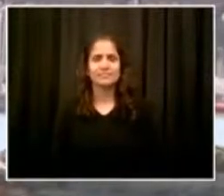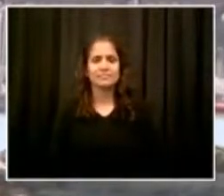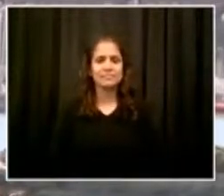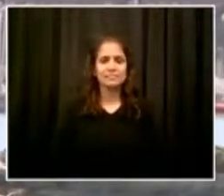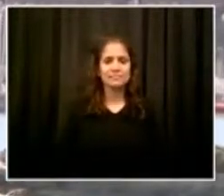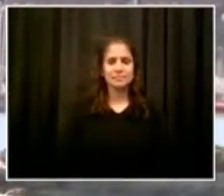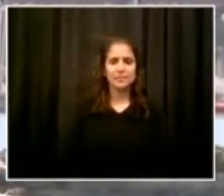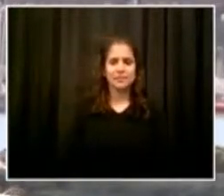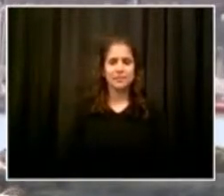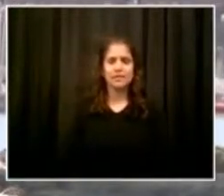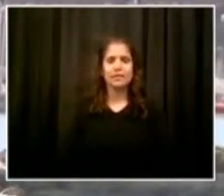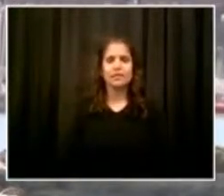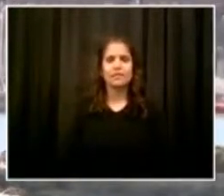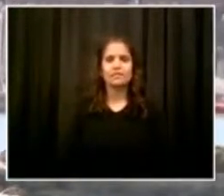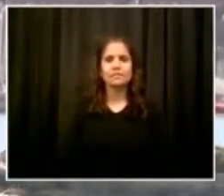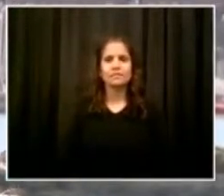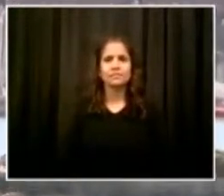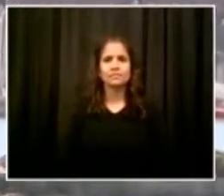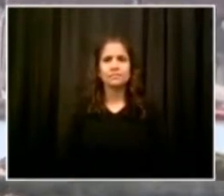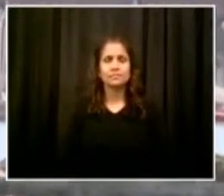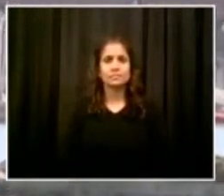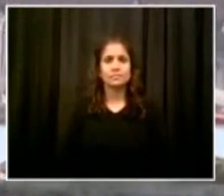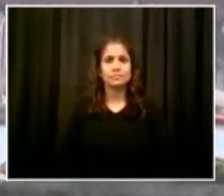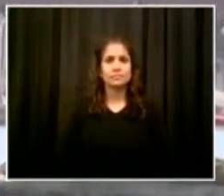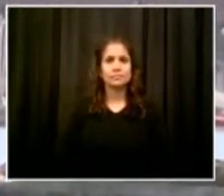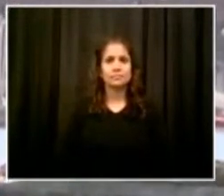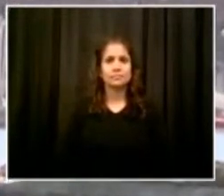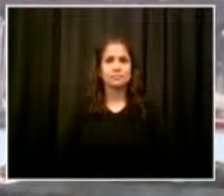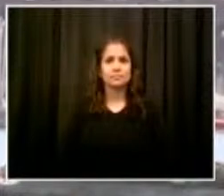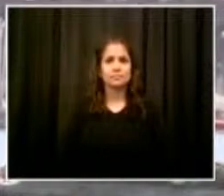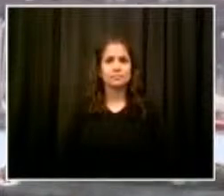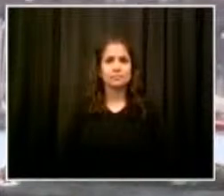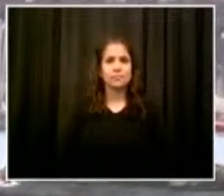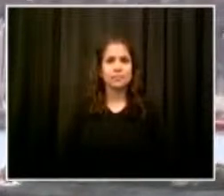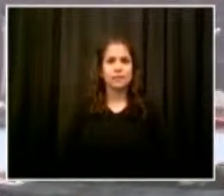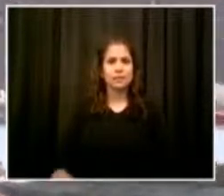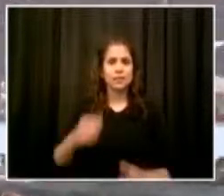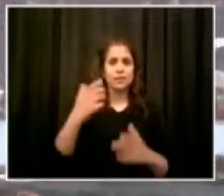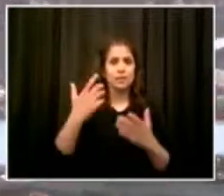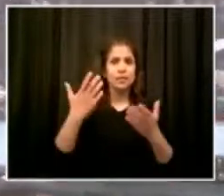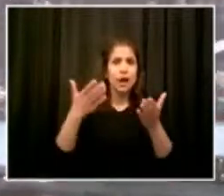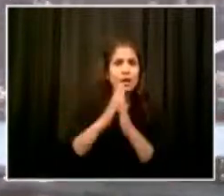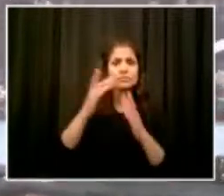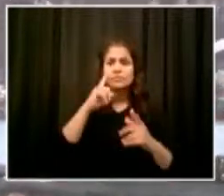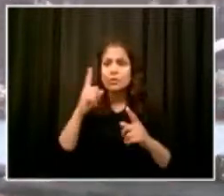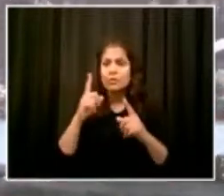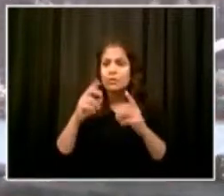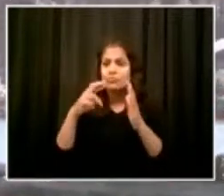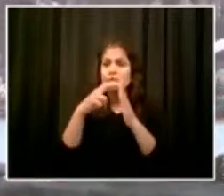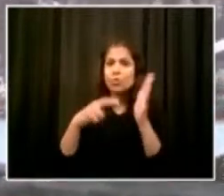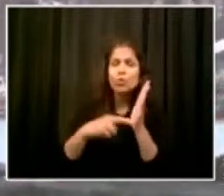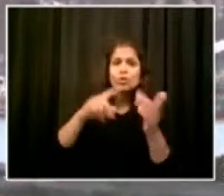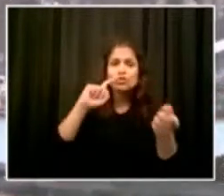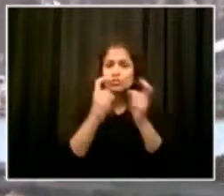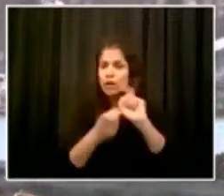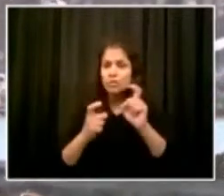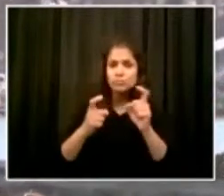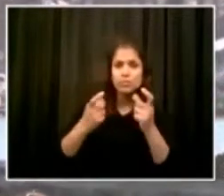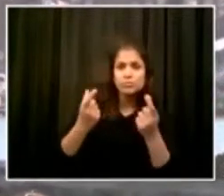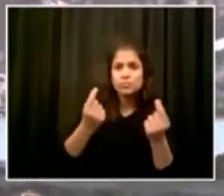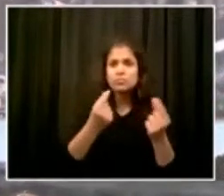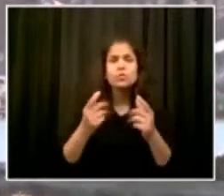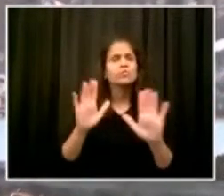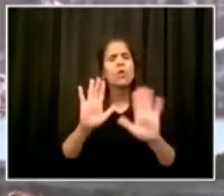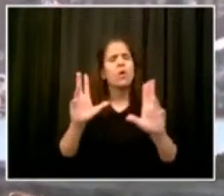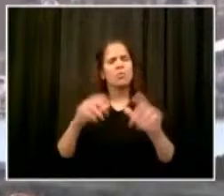I know we're readjusting how we do the follow-up. This is the old school rules, Dave, when we're in person like this, so go ahead. Okay, I'll just ask a